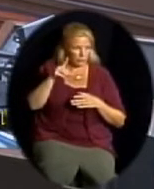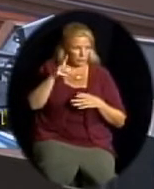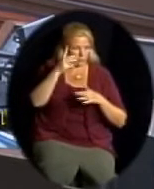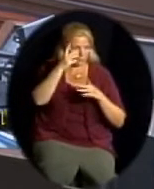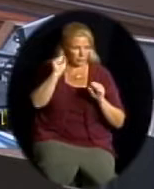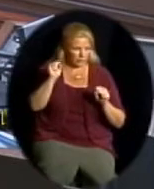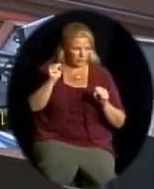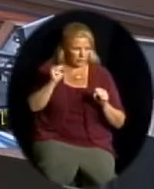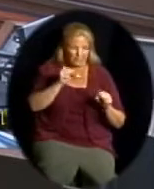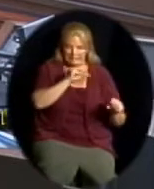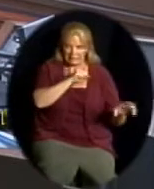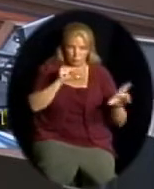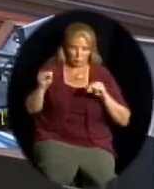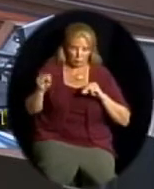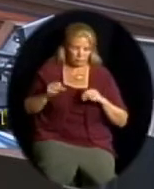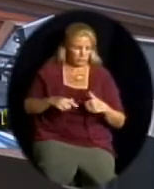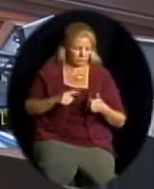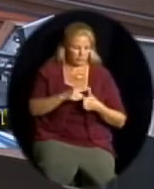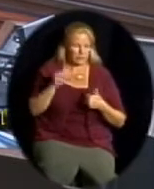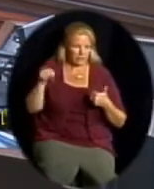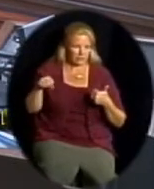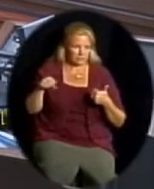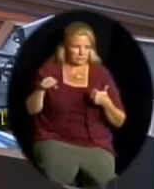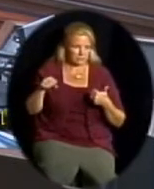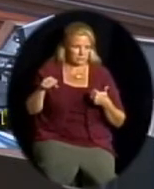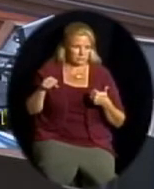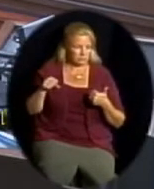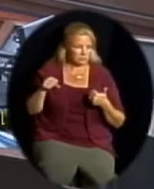no, Mike. Yes.